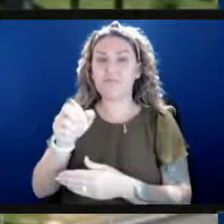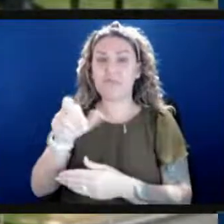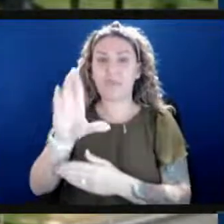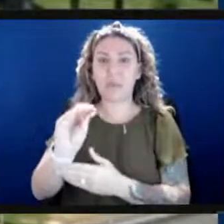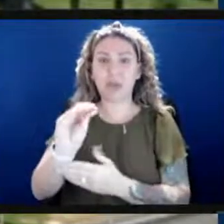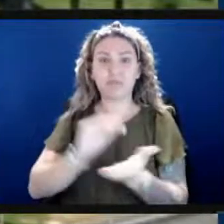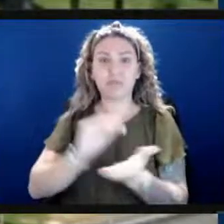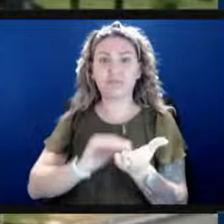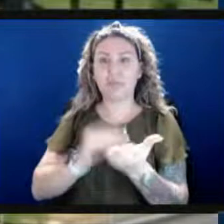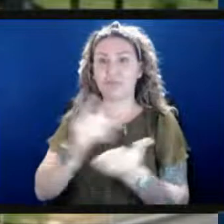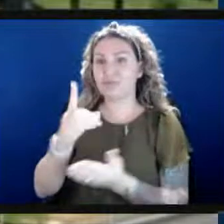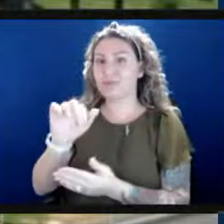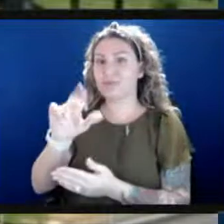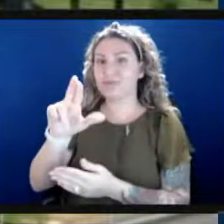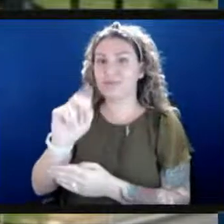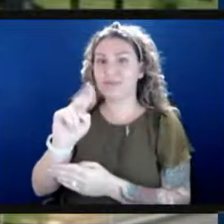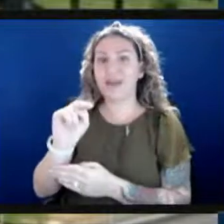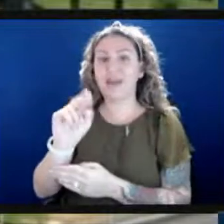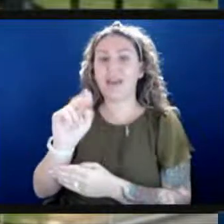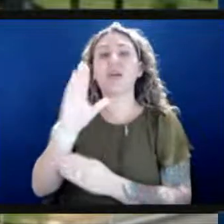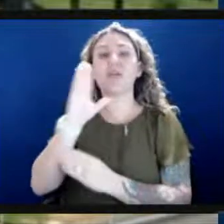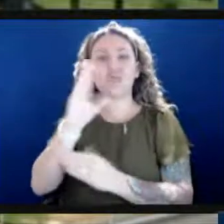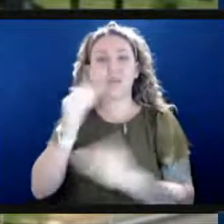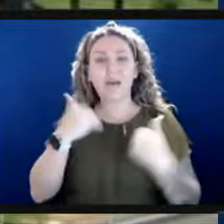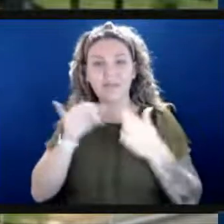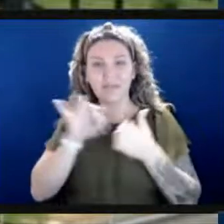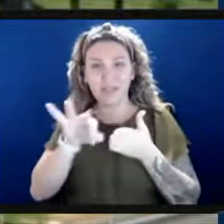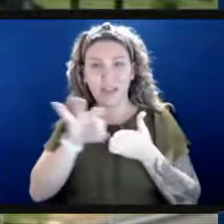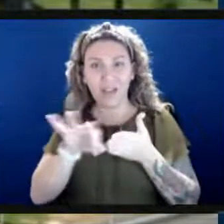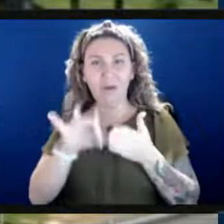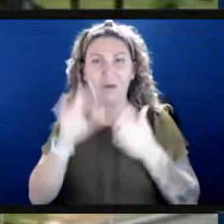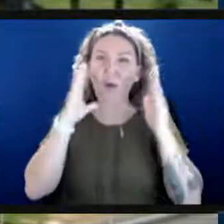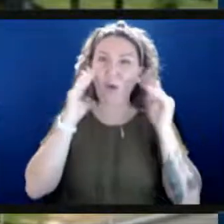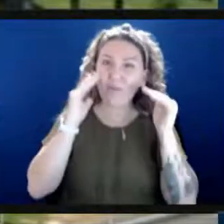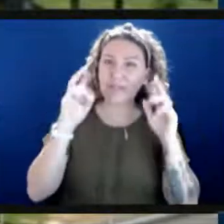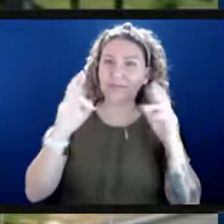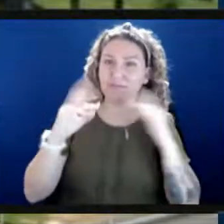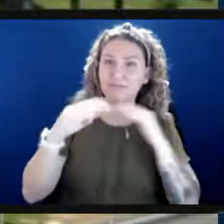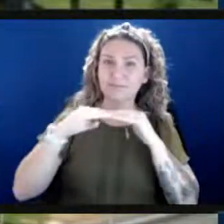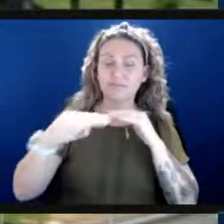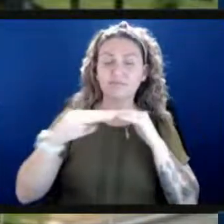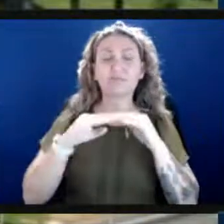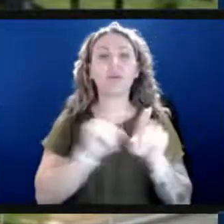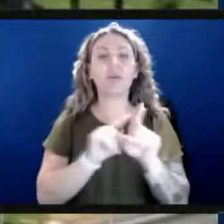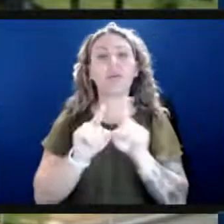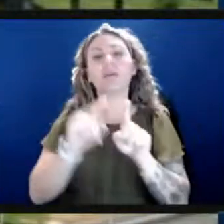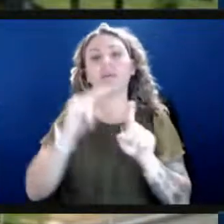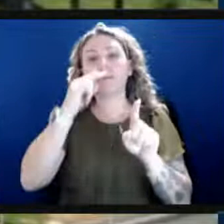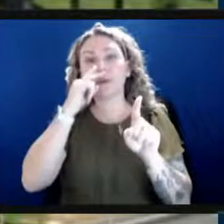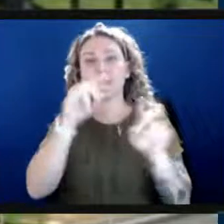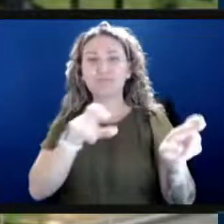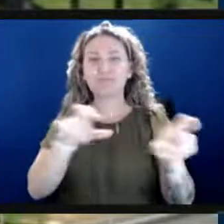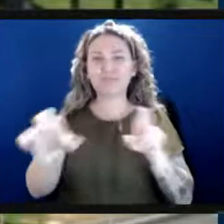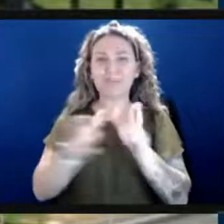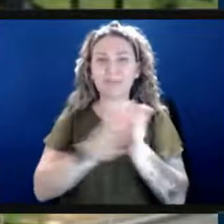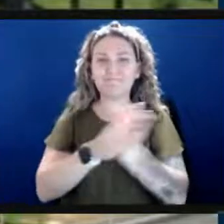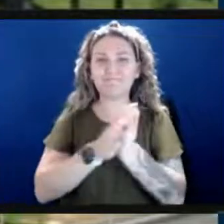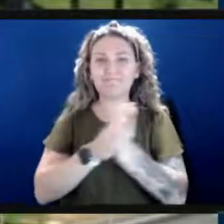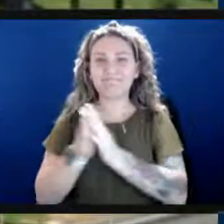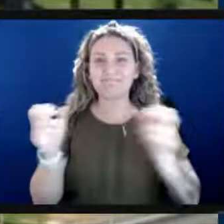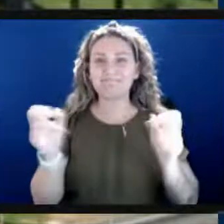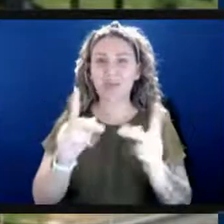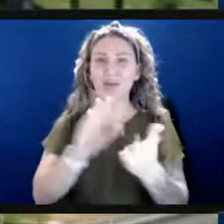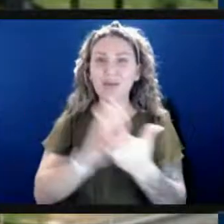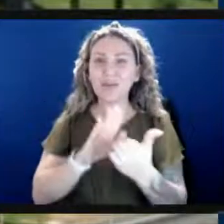which I hope is holding steady. We'll find out. Plus, kids are gearing up to get back to the classroom, and as they do, we want to talk